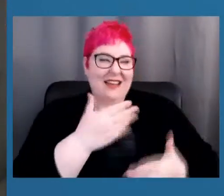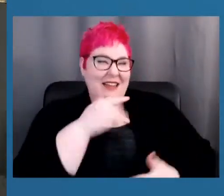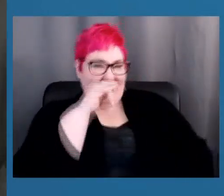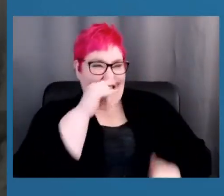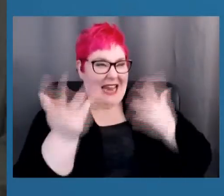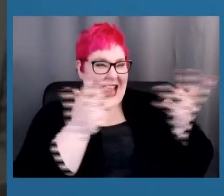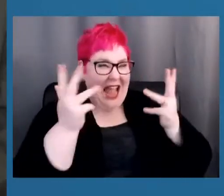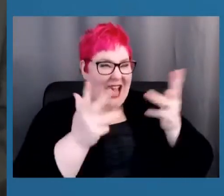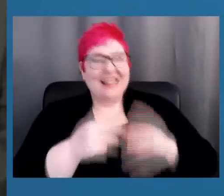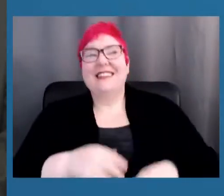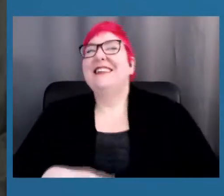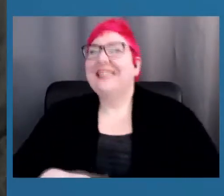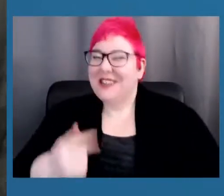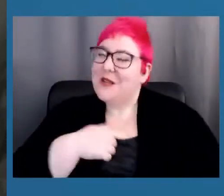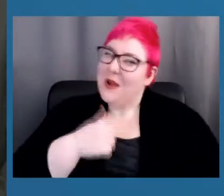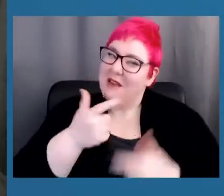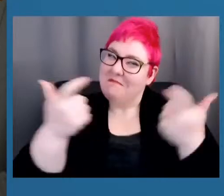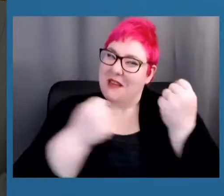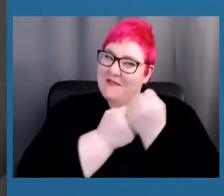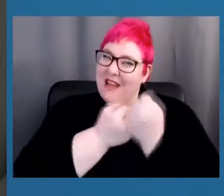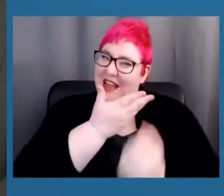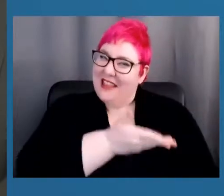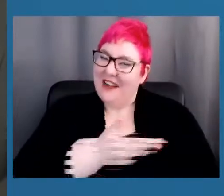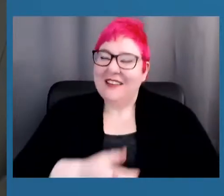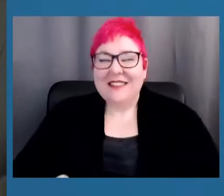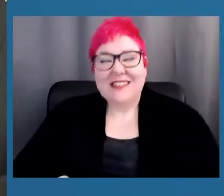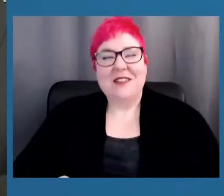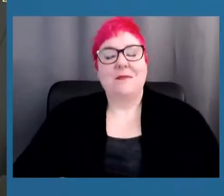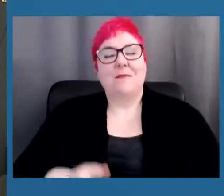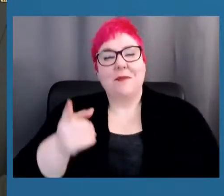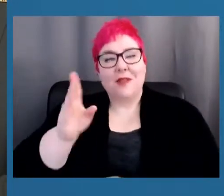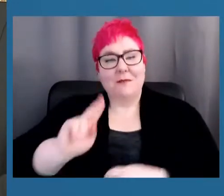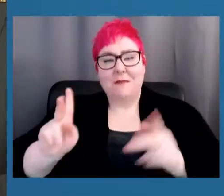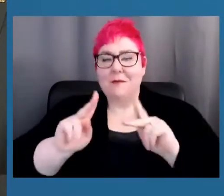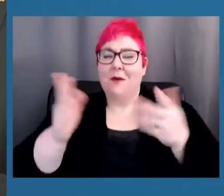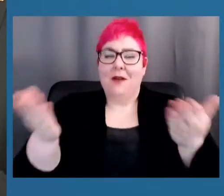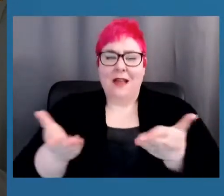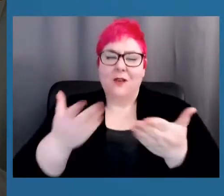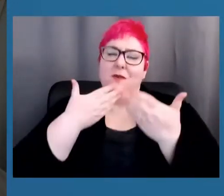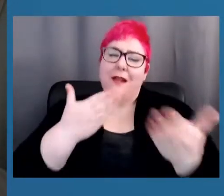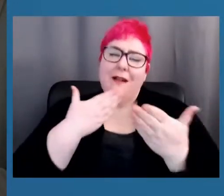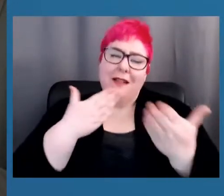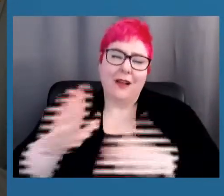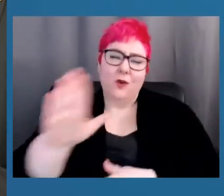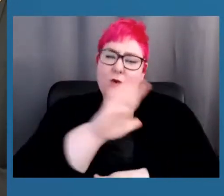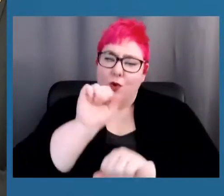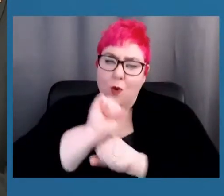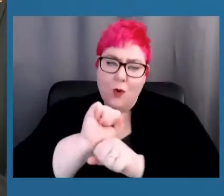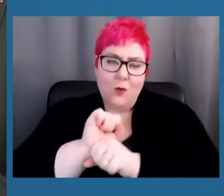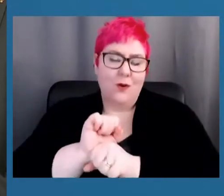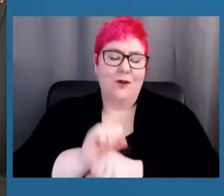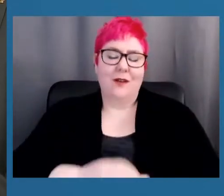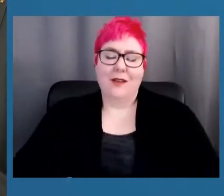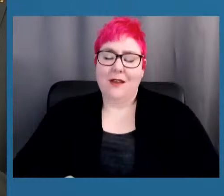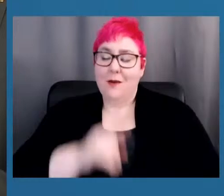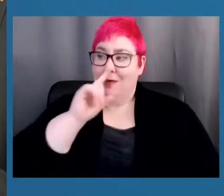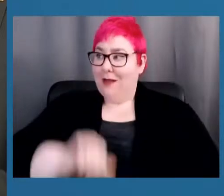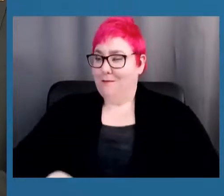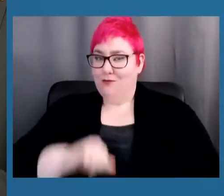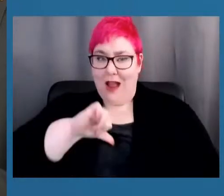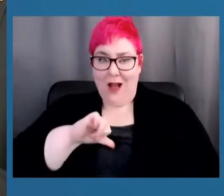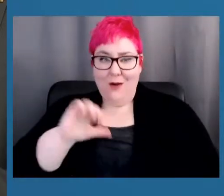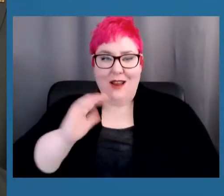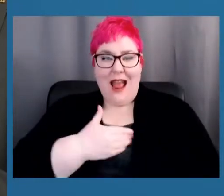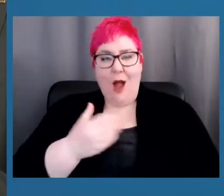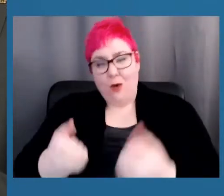big fan over there as well, for all the work you do. So thank you, thank you, thank you. Also really proud to be joined by our champions